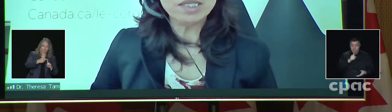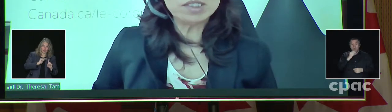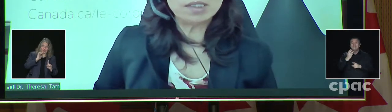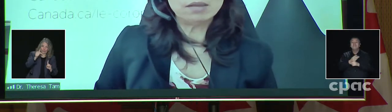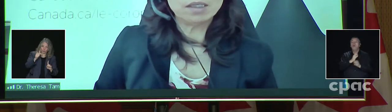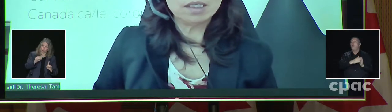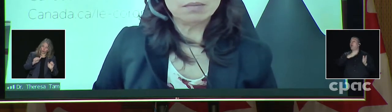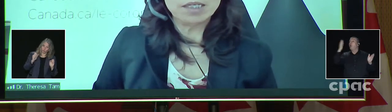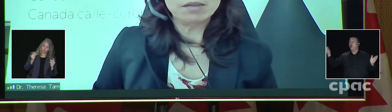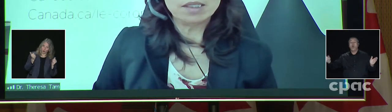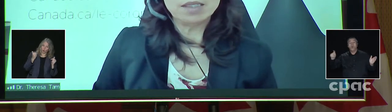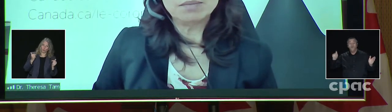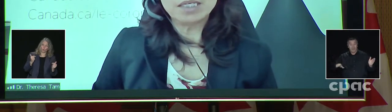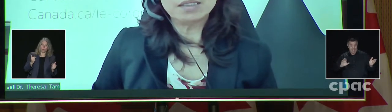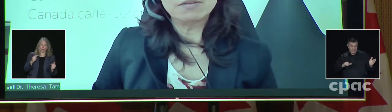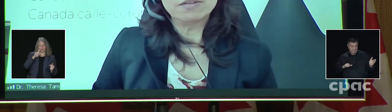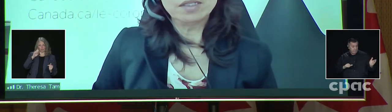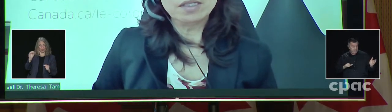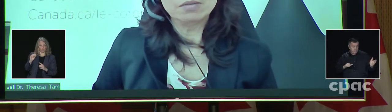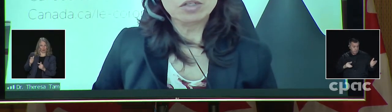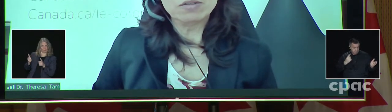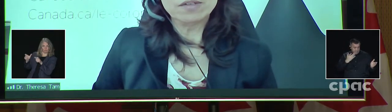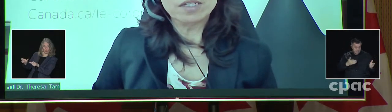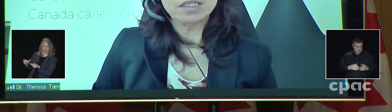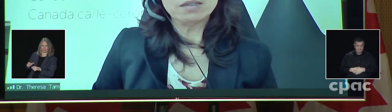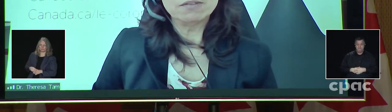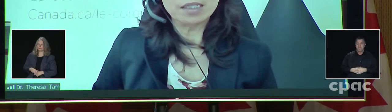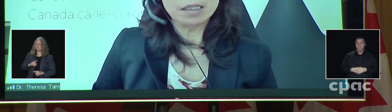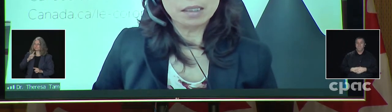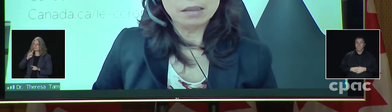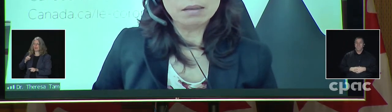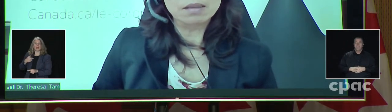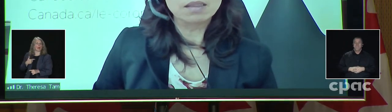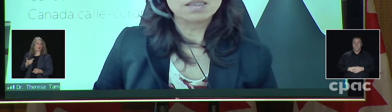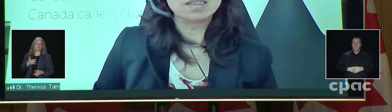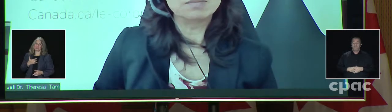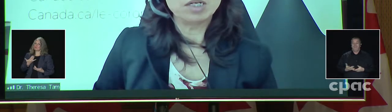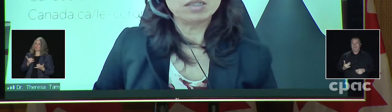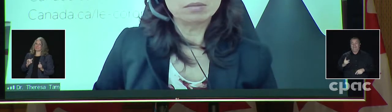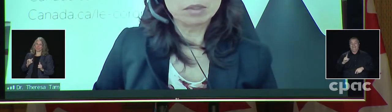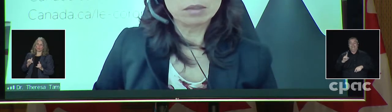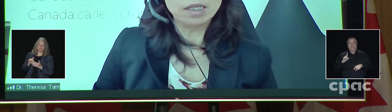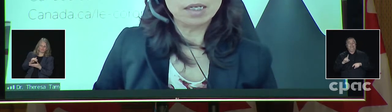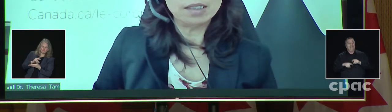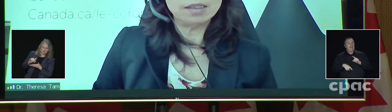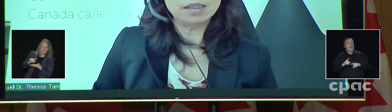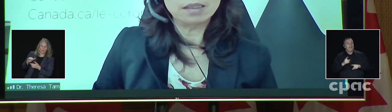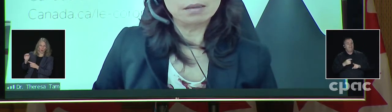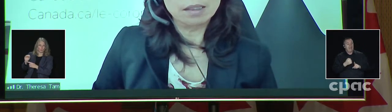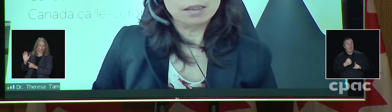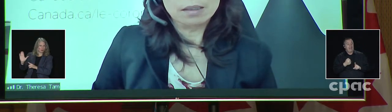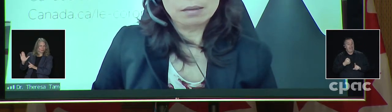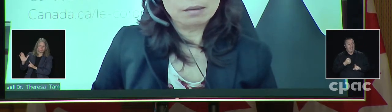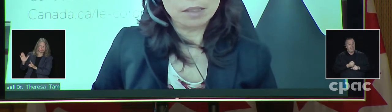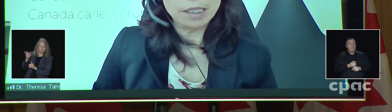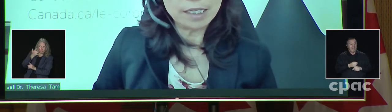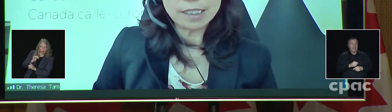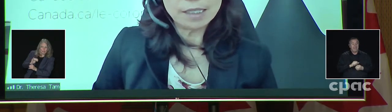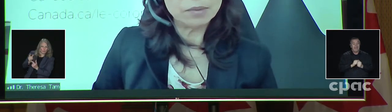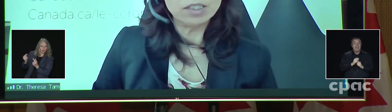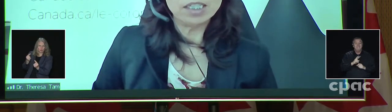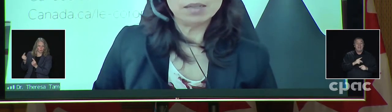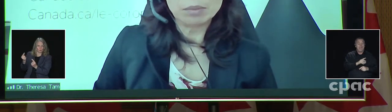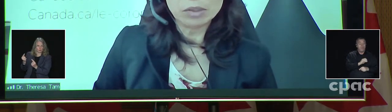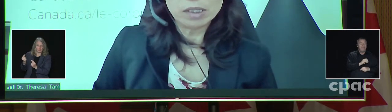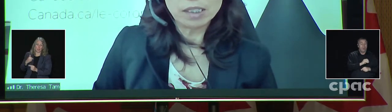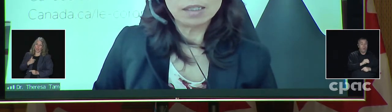Well, I think we're still learning about the impact of the Omicron virus on vaccines. It's possible that, and quite likely that